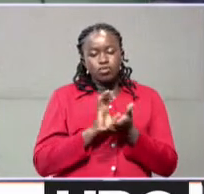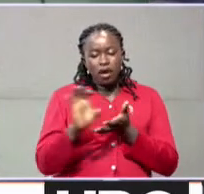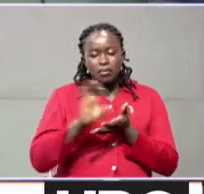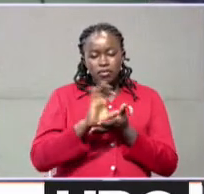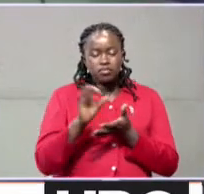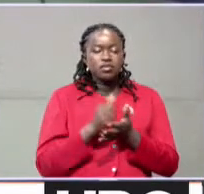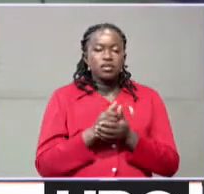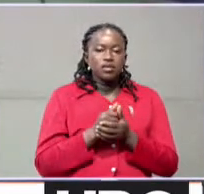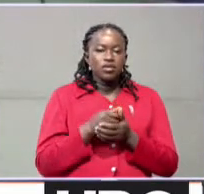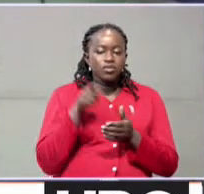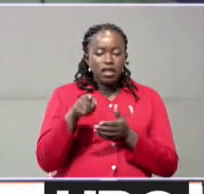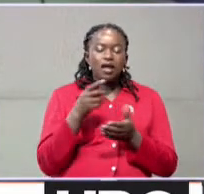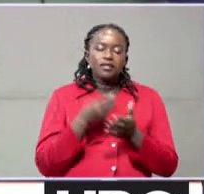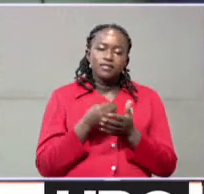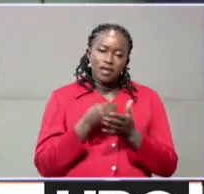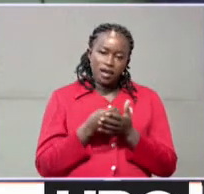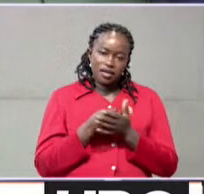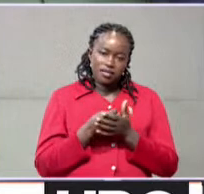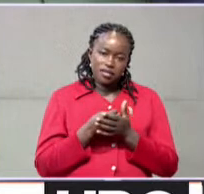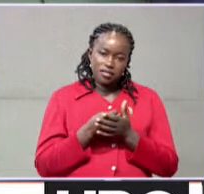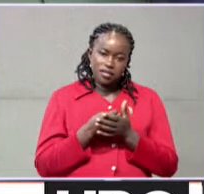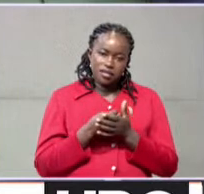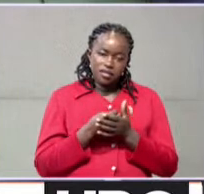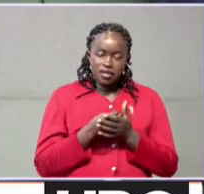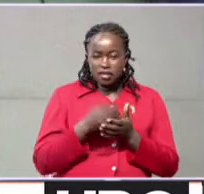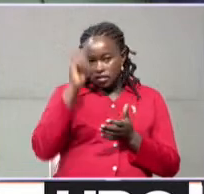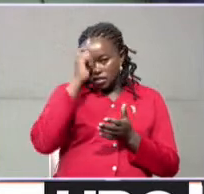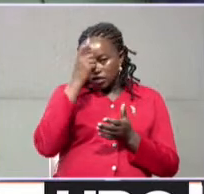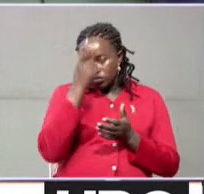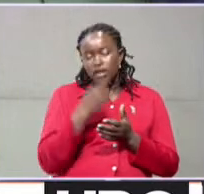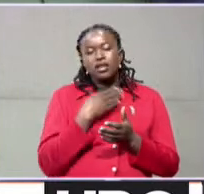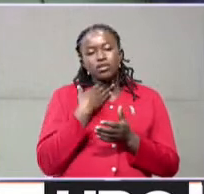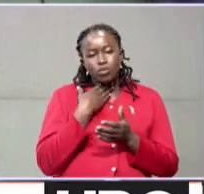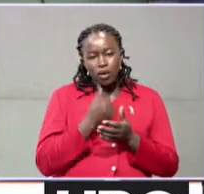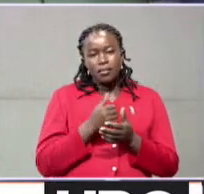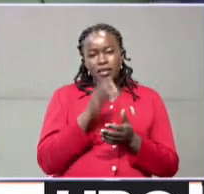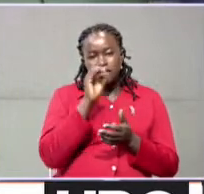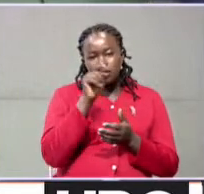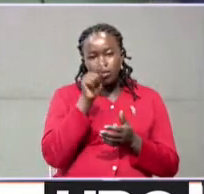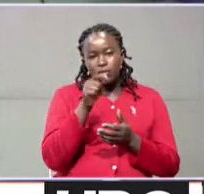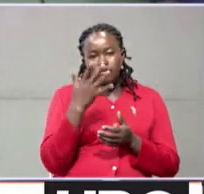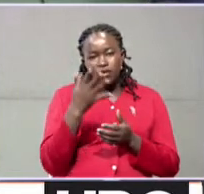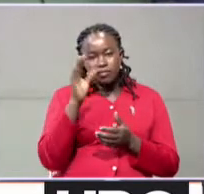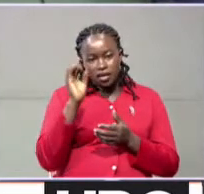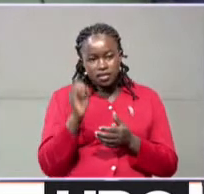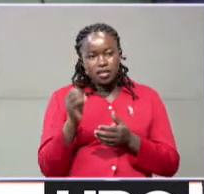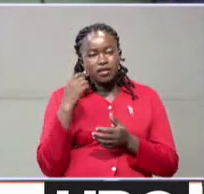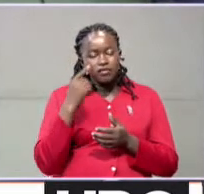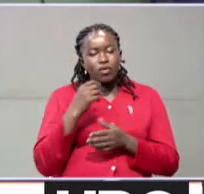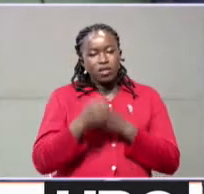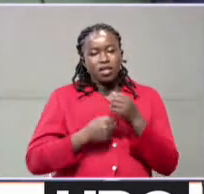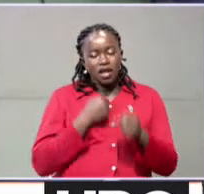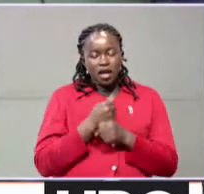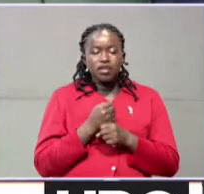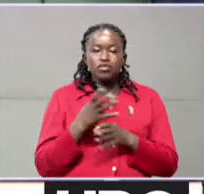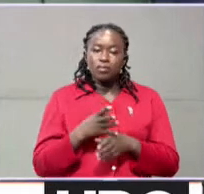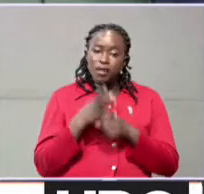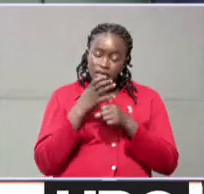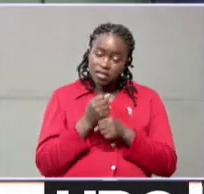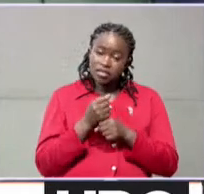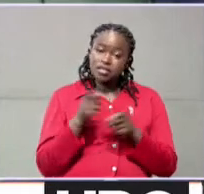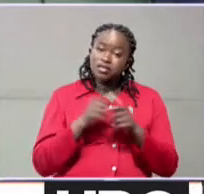contingency fund the statutory requirement of 0.5 percent of the appropriated annual budget has